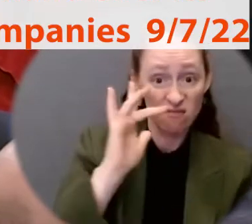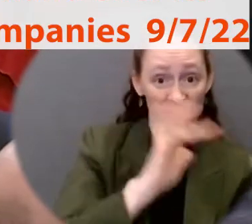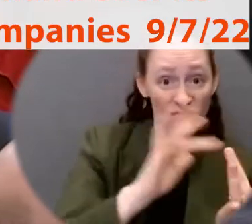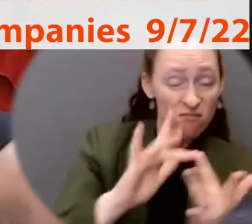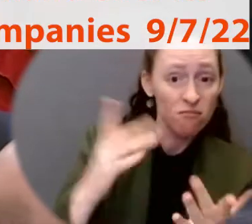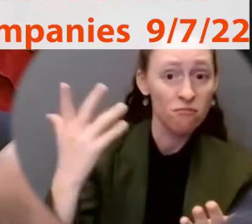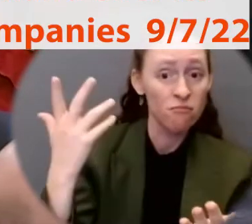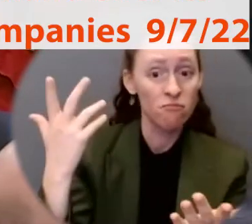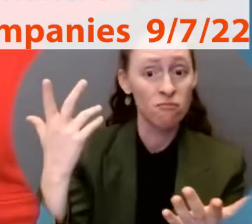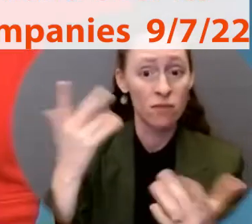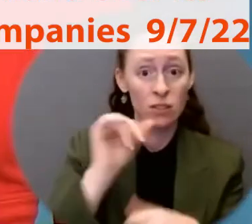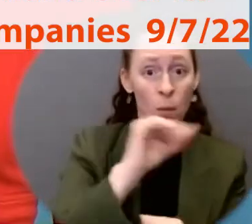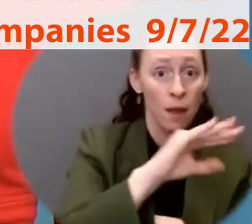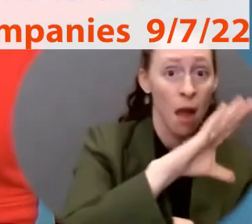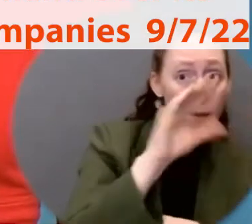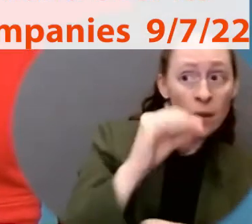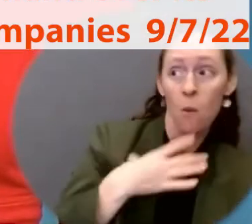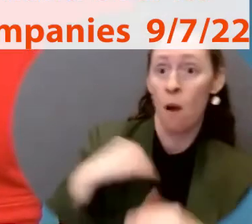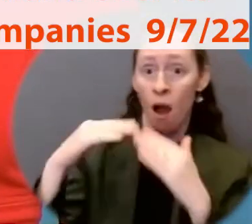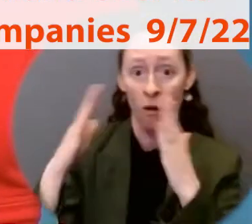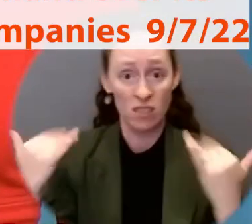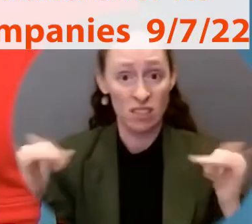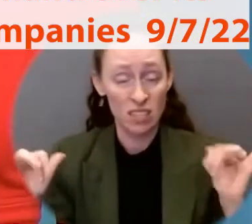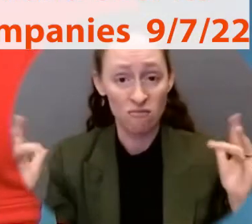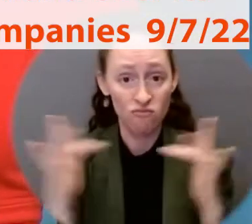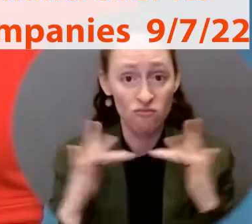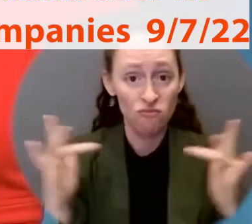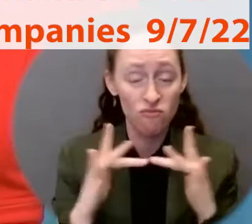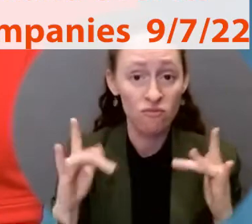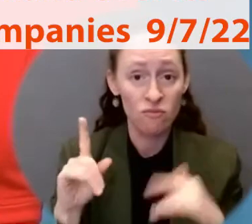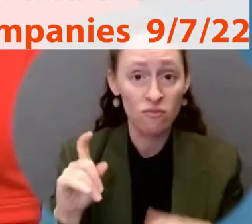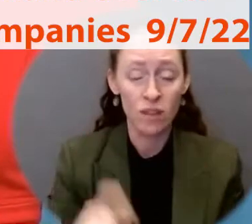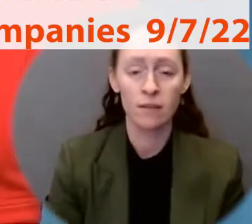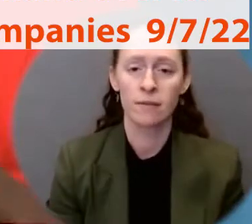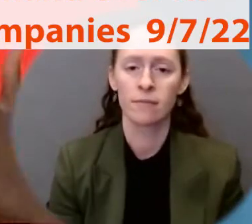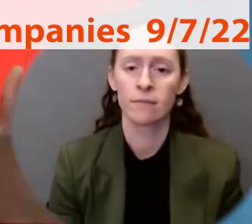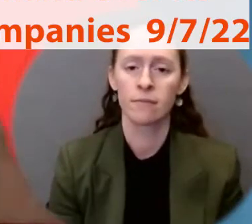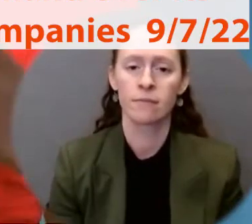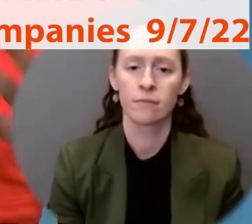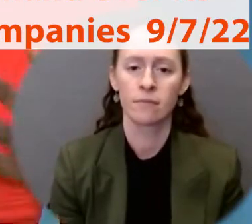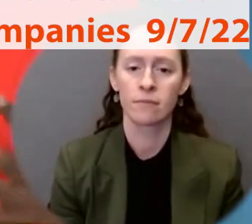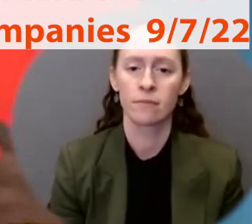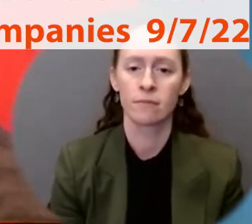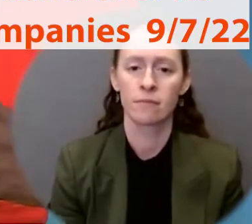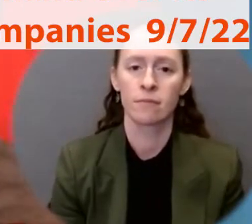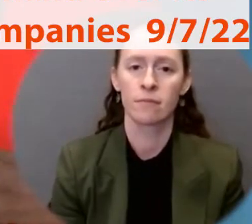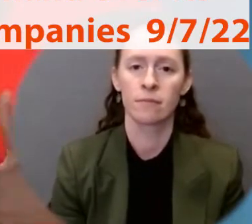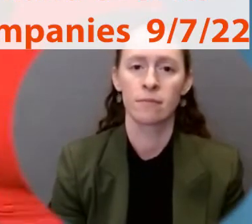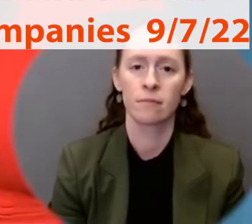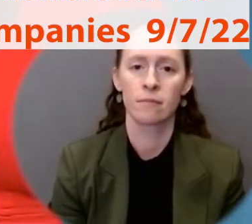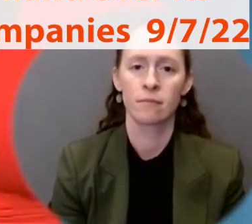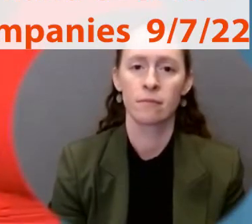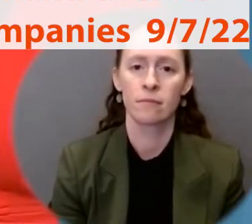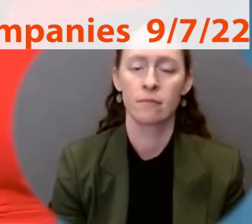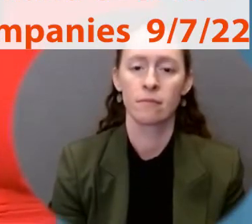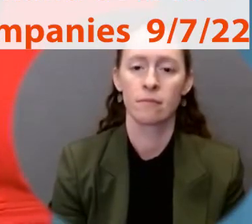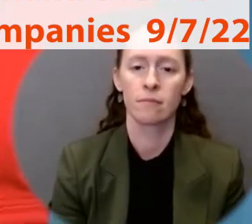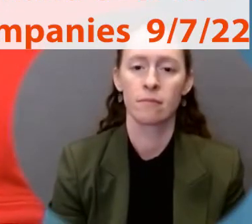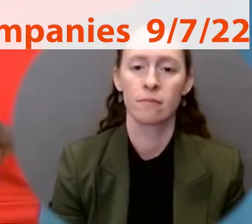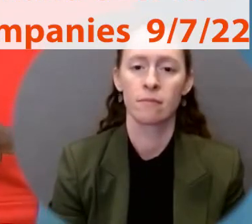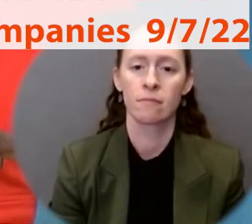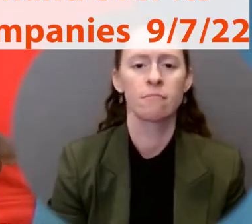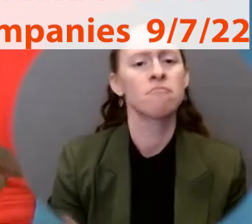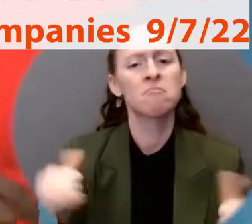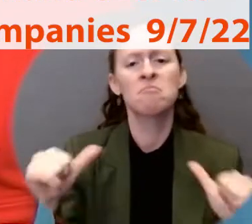media companies? So I'll say this, you know, as we have said before, there has been ongoing work dating to the